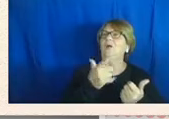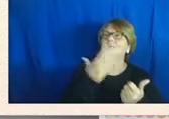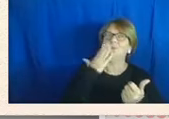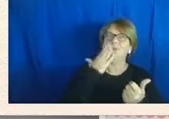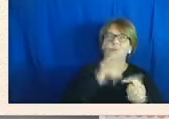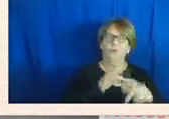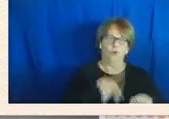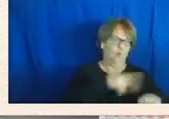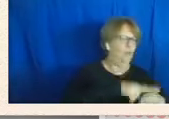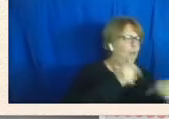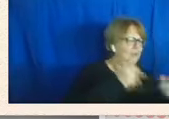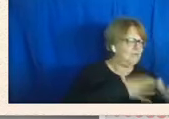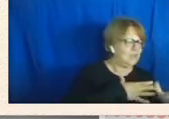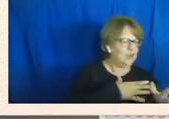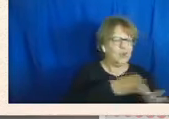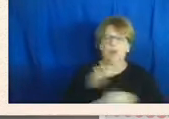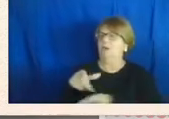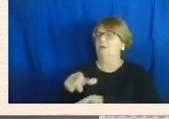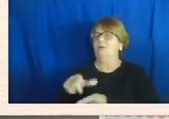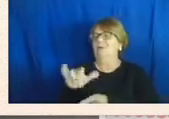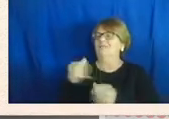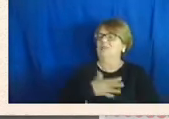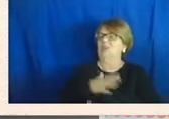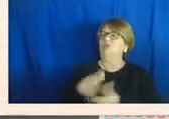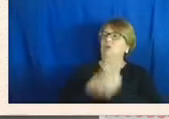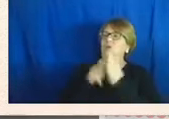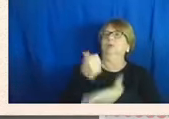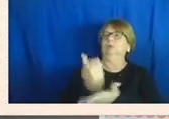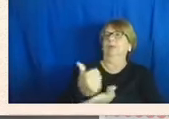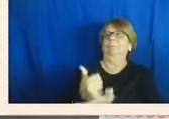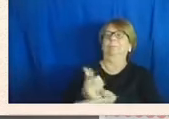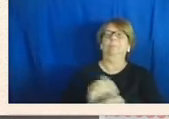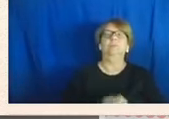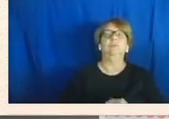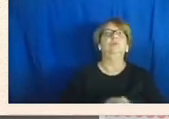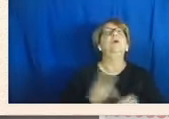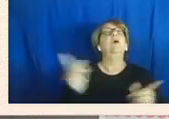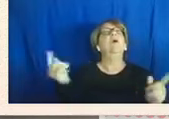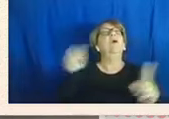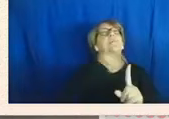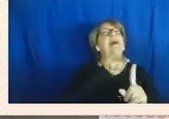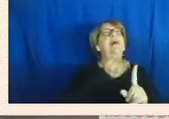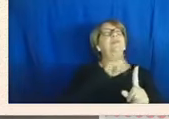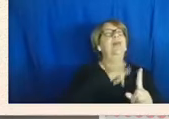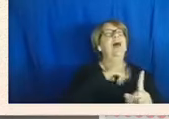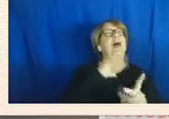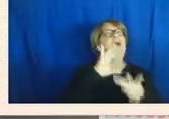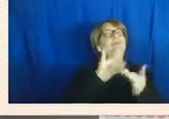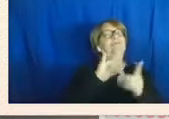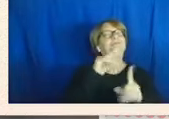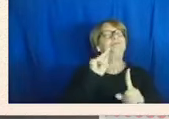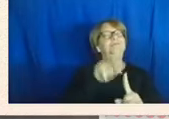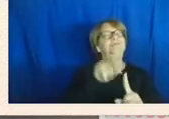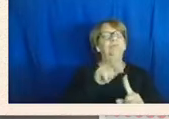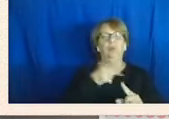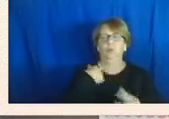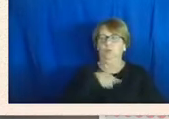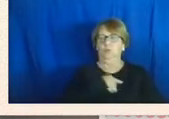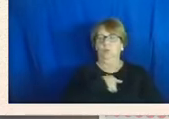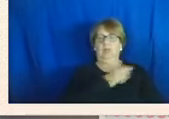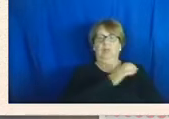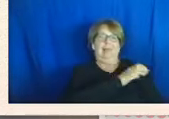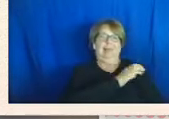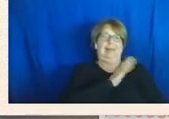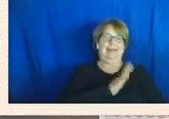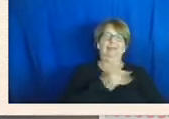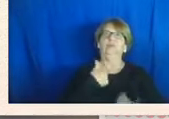help? Yeah. So going back to the parameters that I mentioned, we as clinicians, try to do a